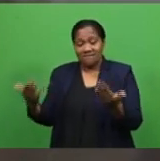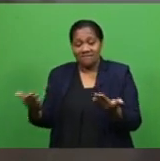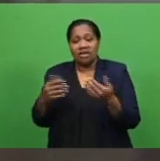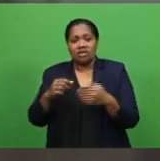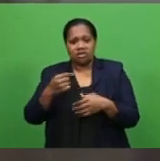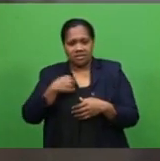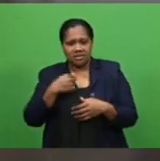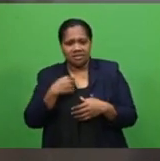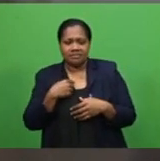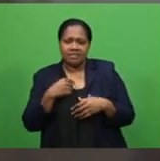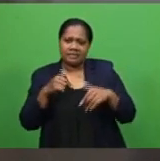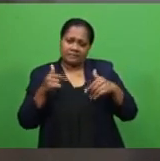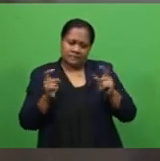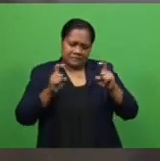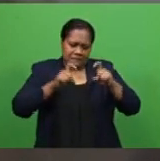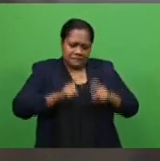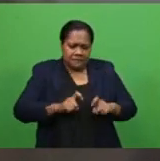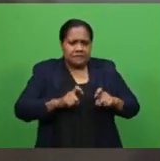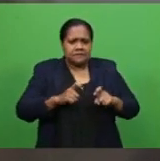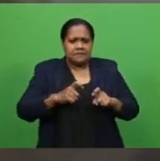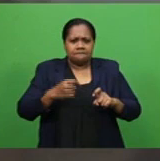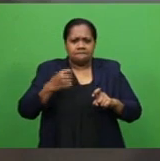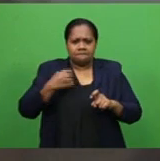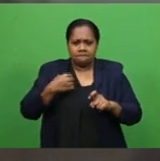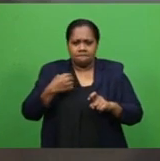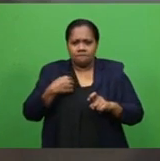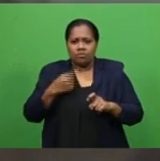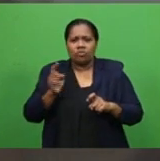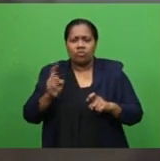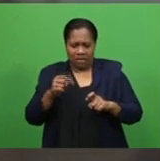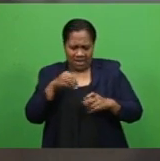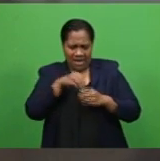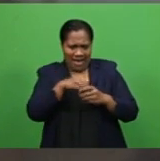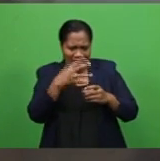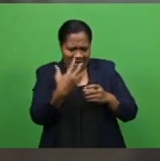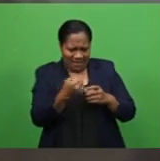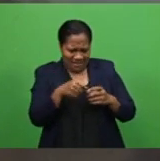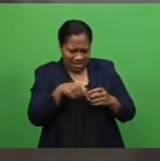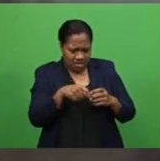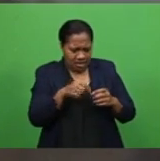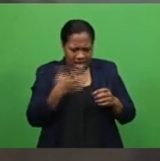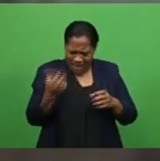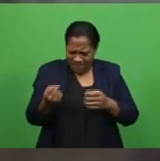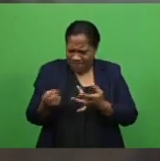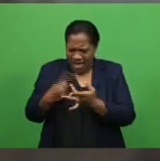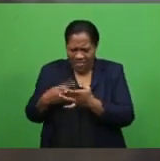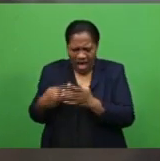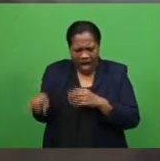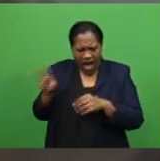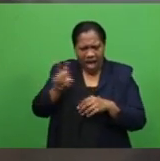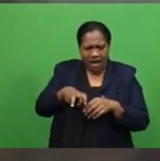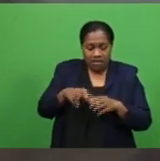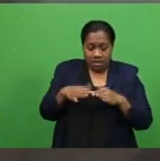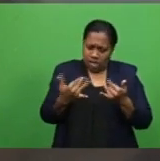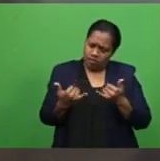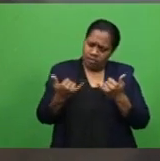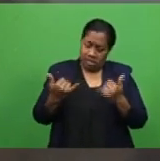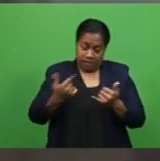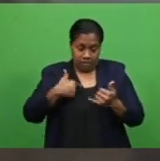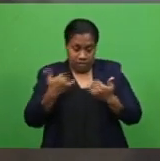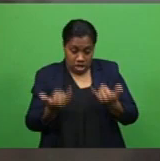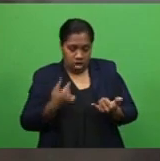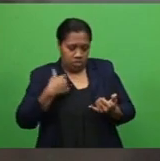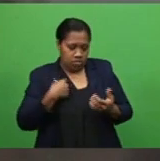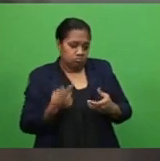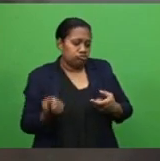in mainland. I was at Lance Cito's restaurant at Canoe, and I had left and I joined, now basically joined